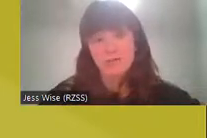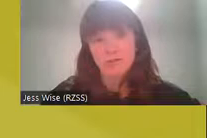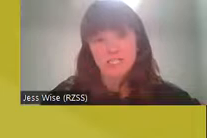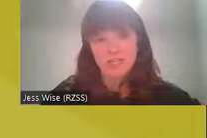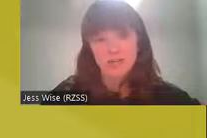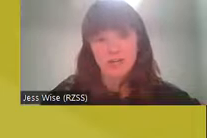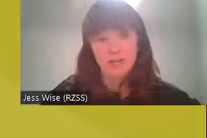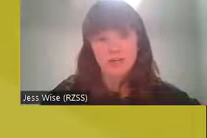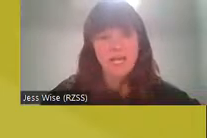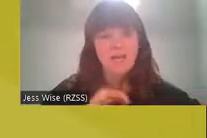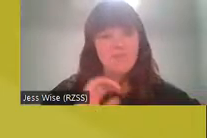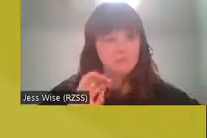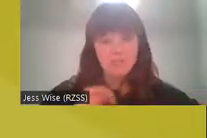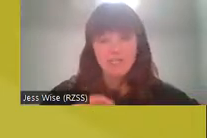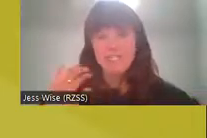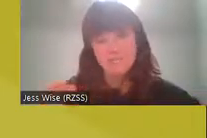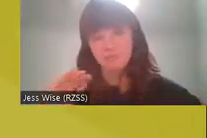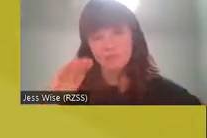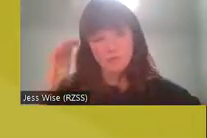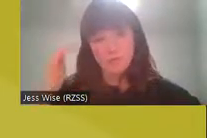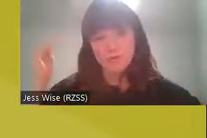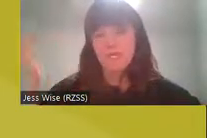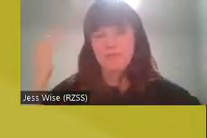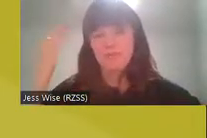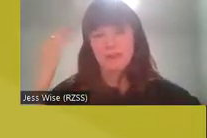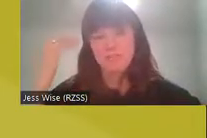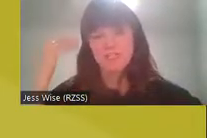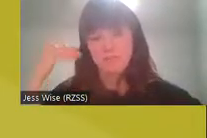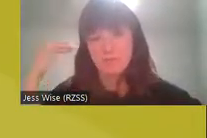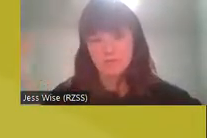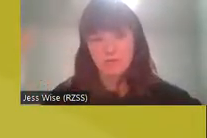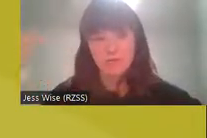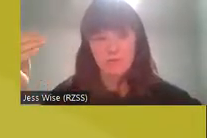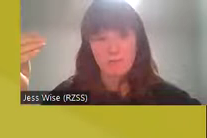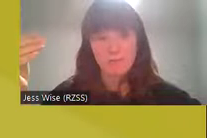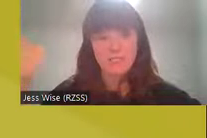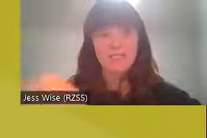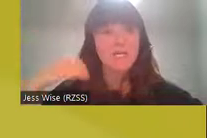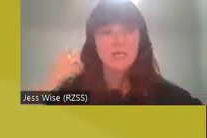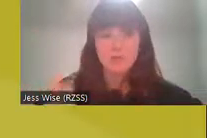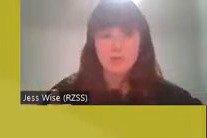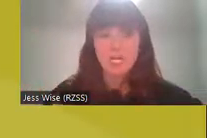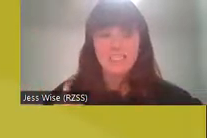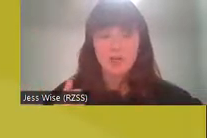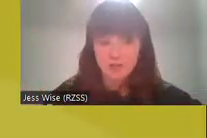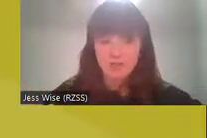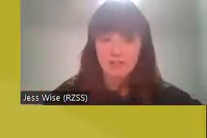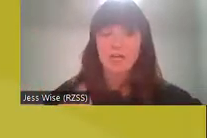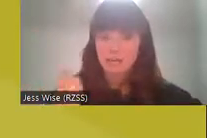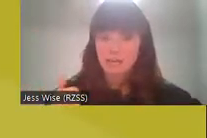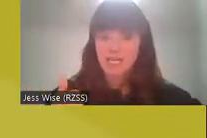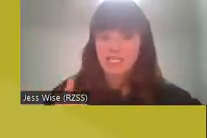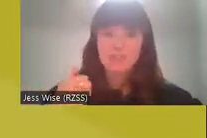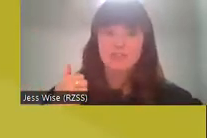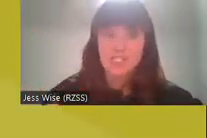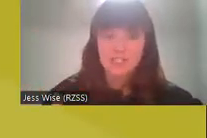change into our volunteer program. And there's a really simple sort of four-step thing that I try to keep in the forefront of my mind. Communicating often